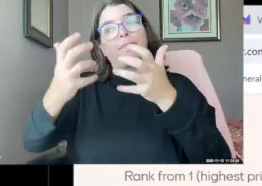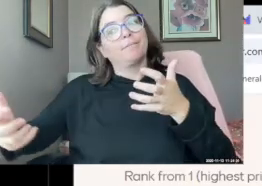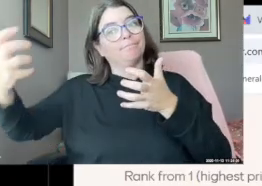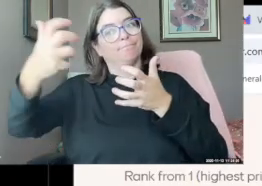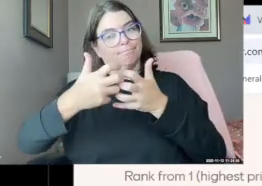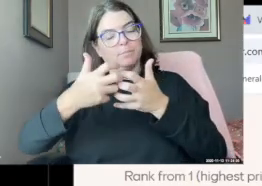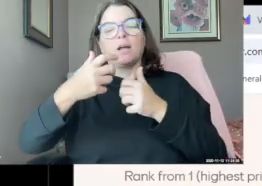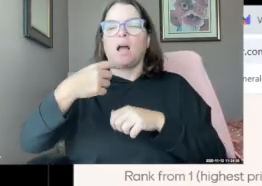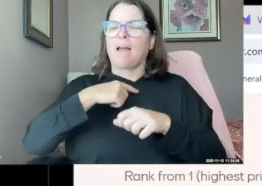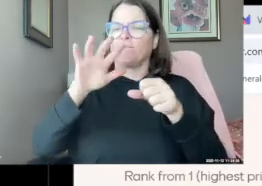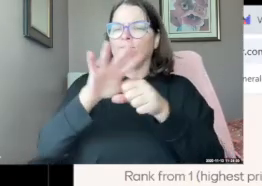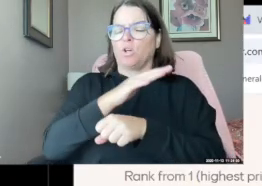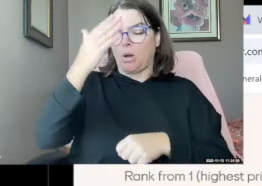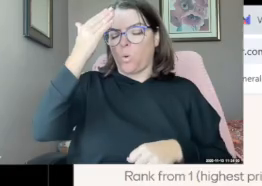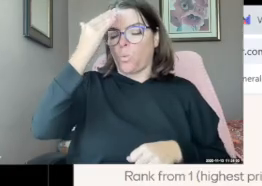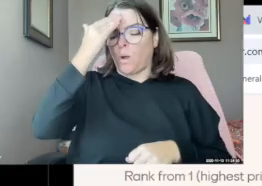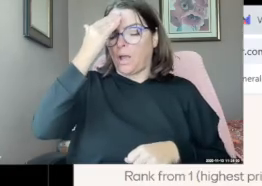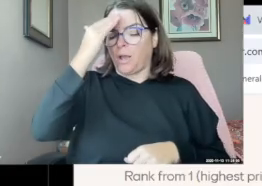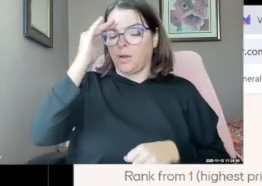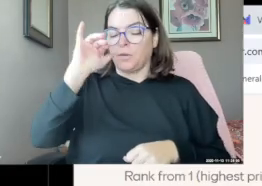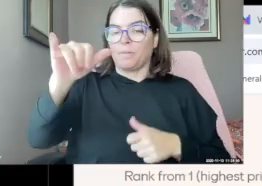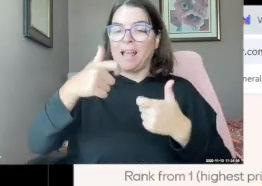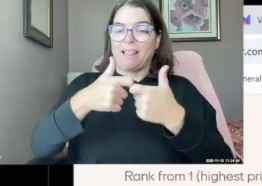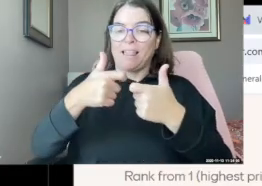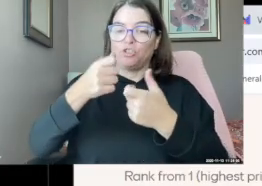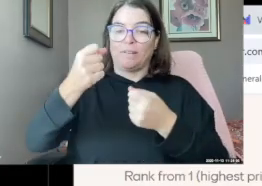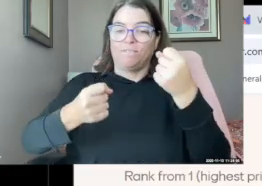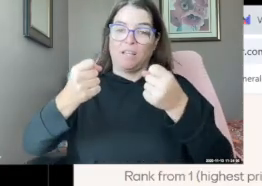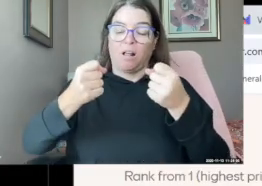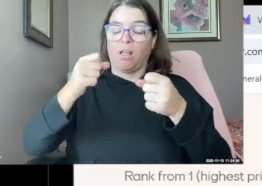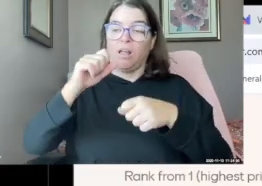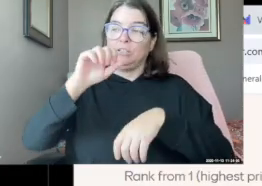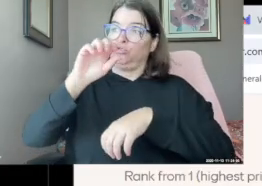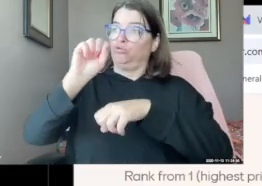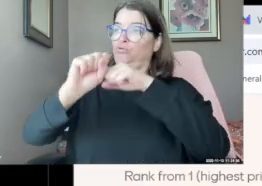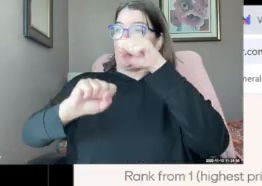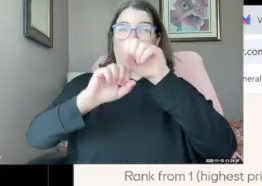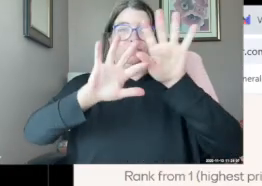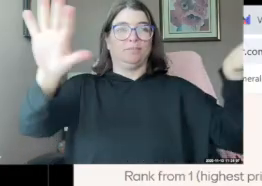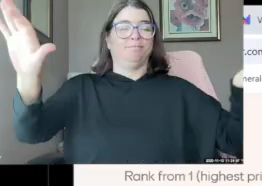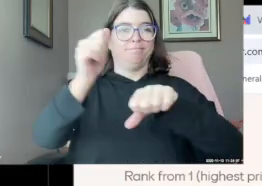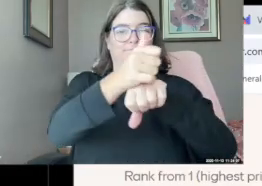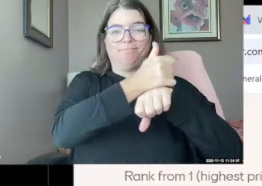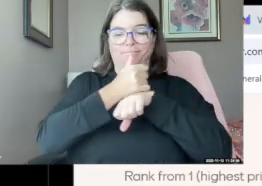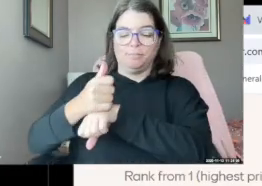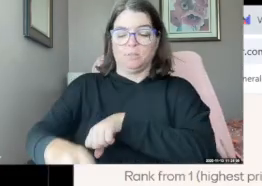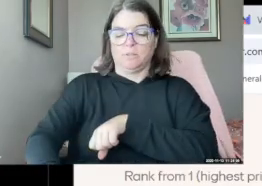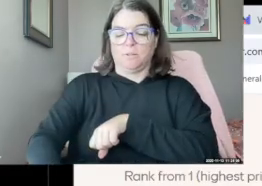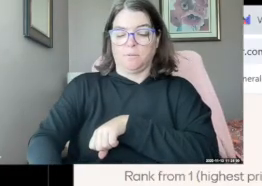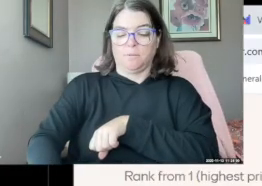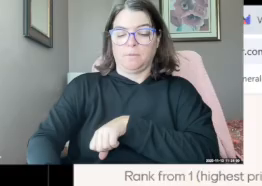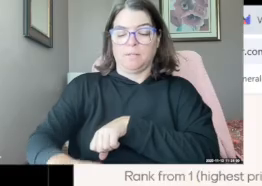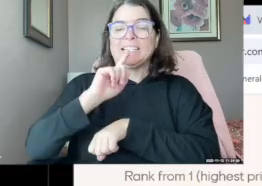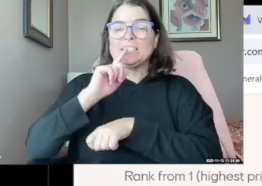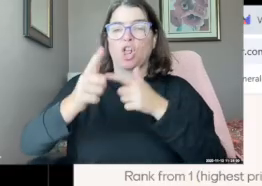complimentary charging access, with an emphasis on complimentary. I am fully aware that the